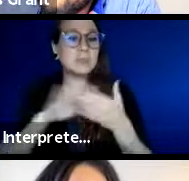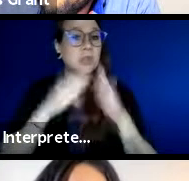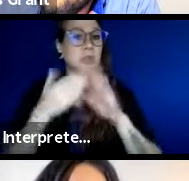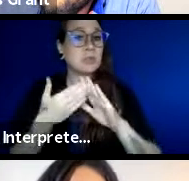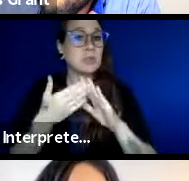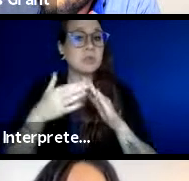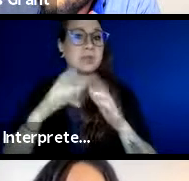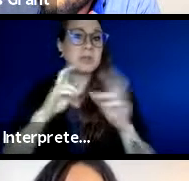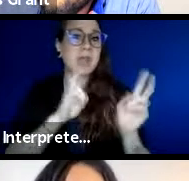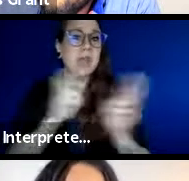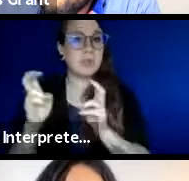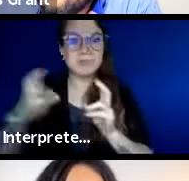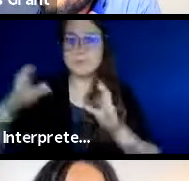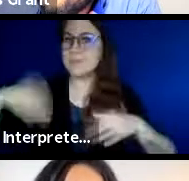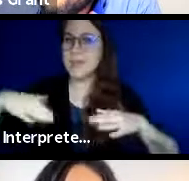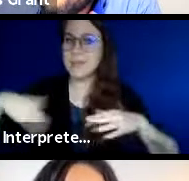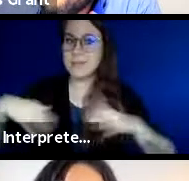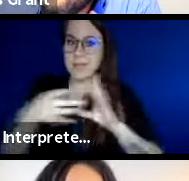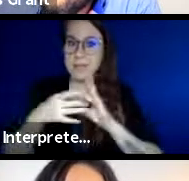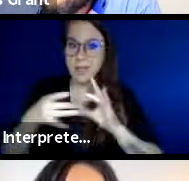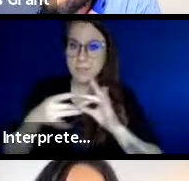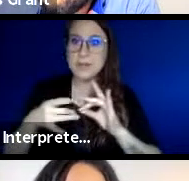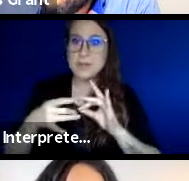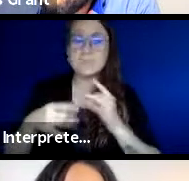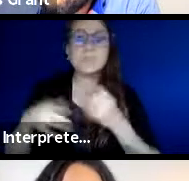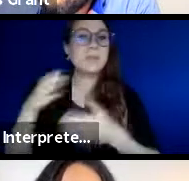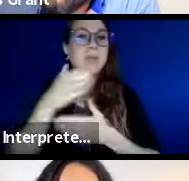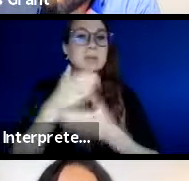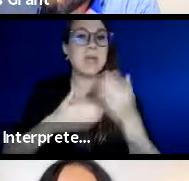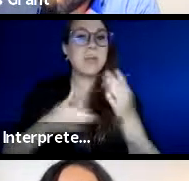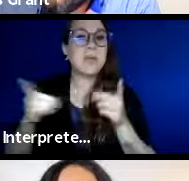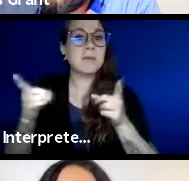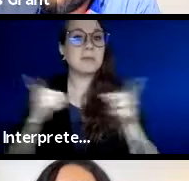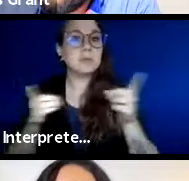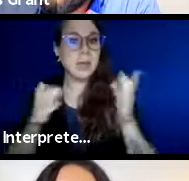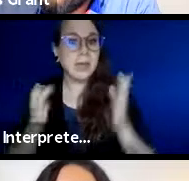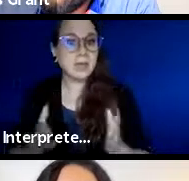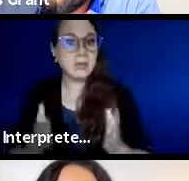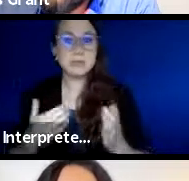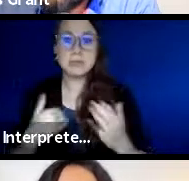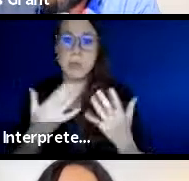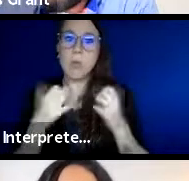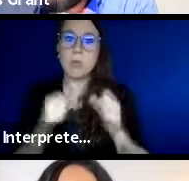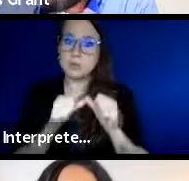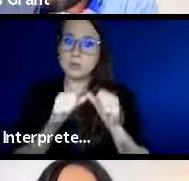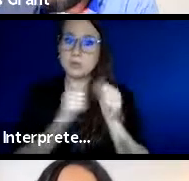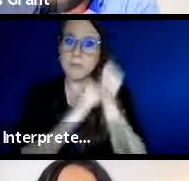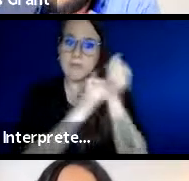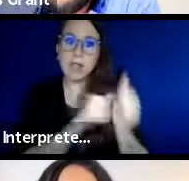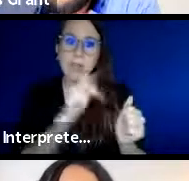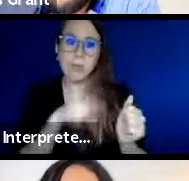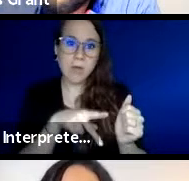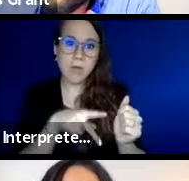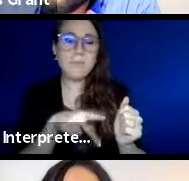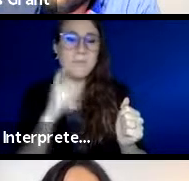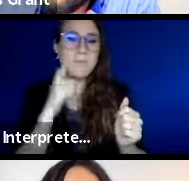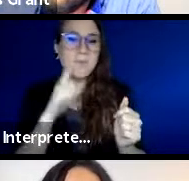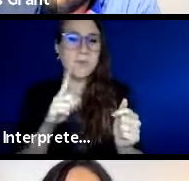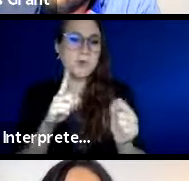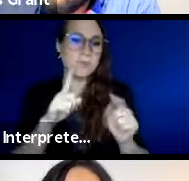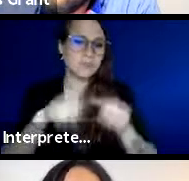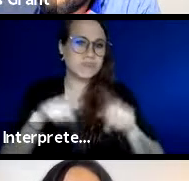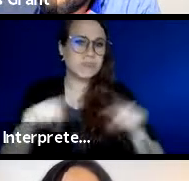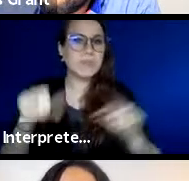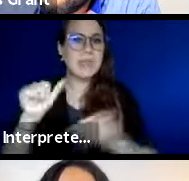that we weren't able to get to. So there are some of the directors I'd very much like to follow up with for various